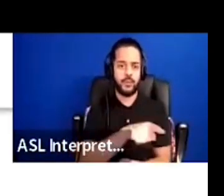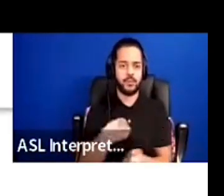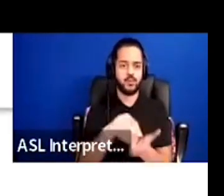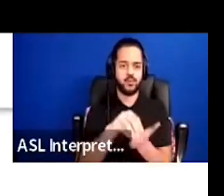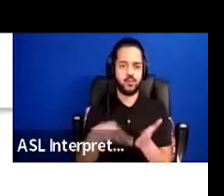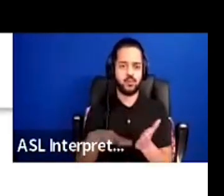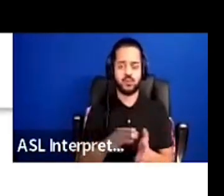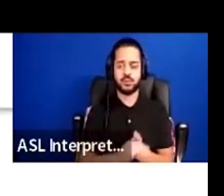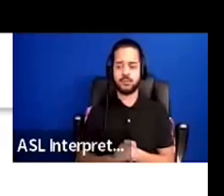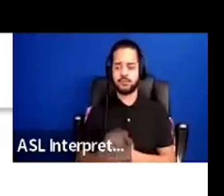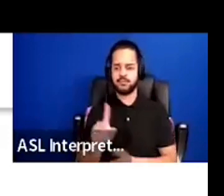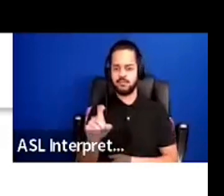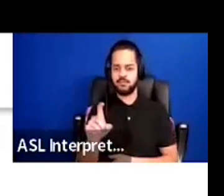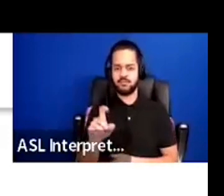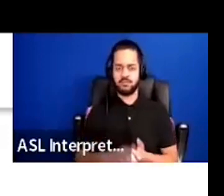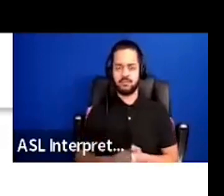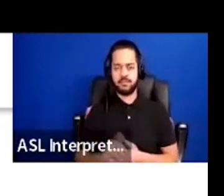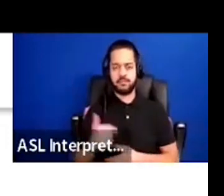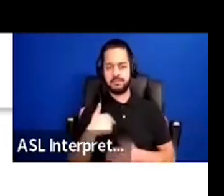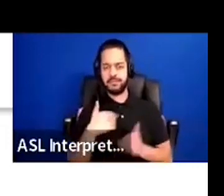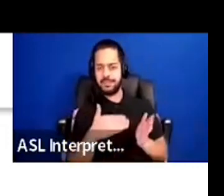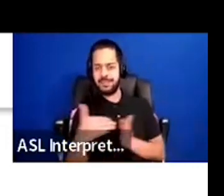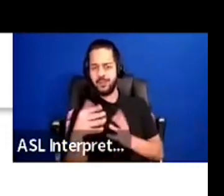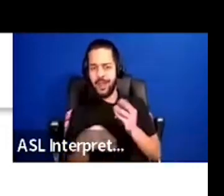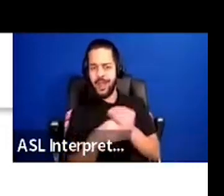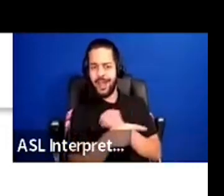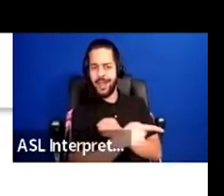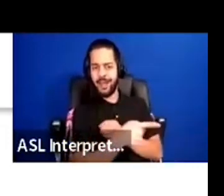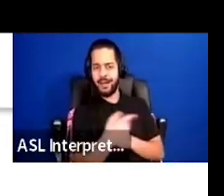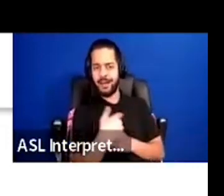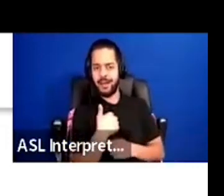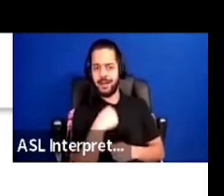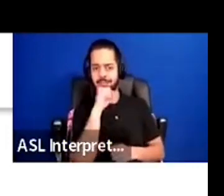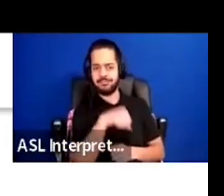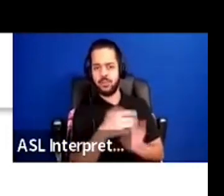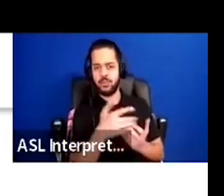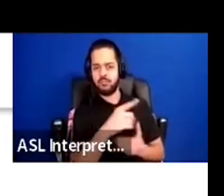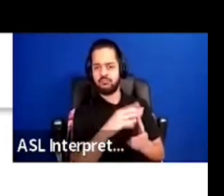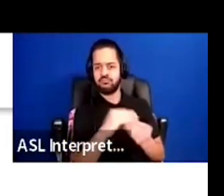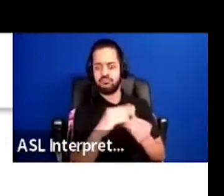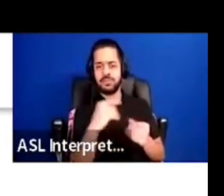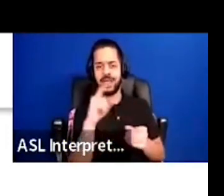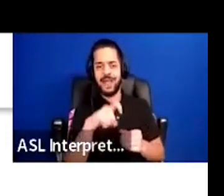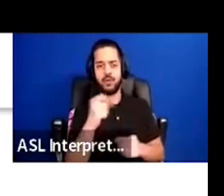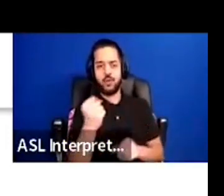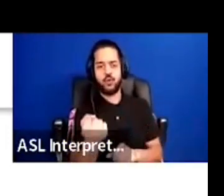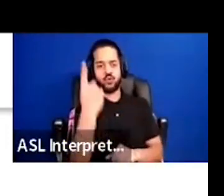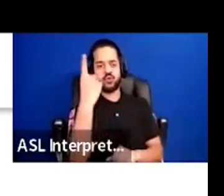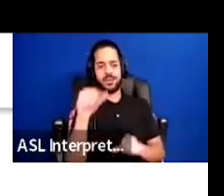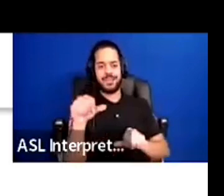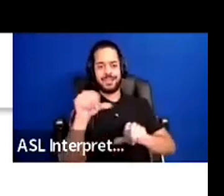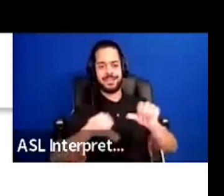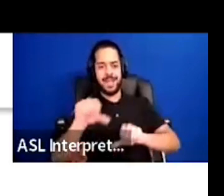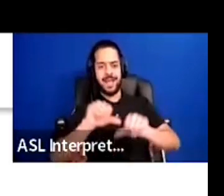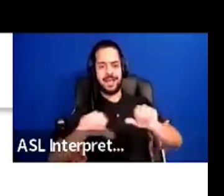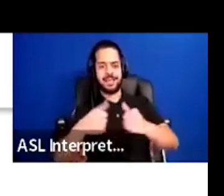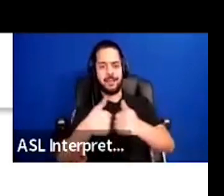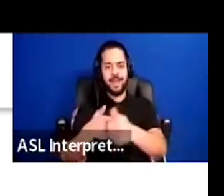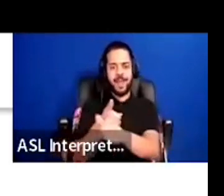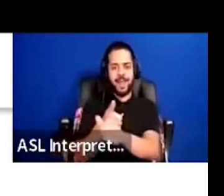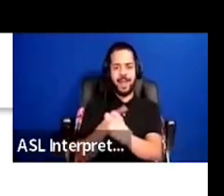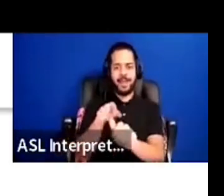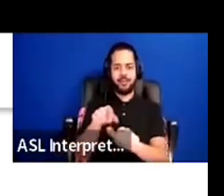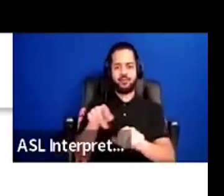going to add to that I like what you said as far as understanding the science behind reading. And it's